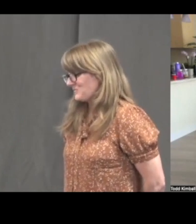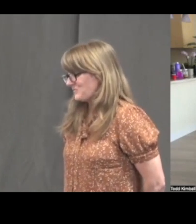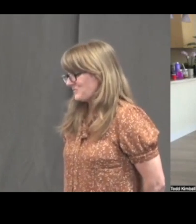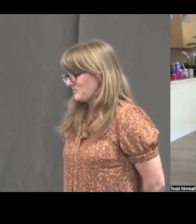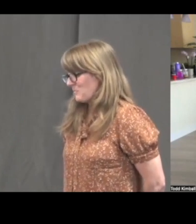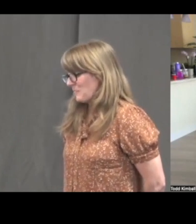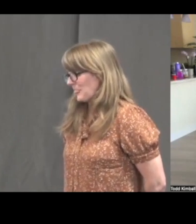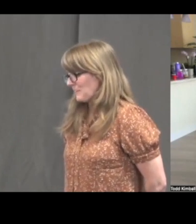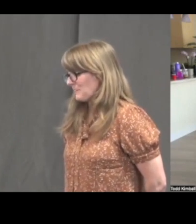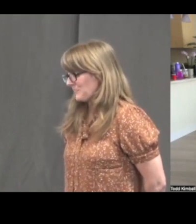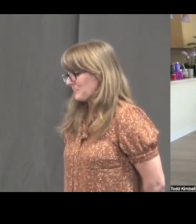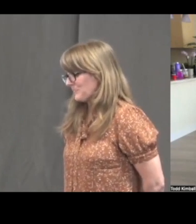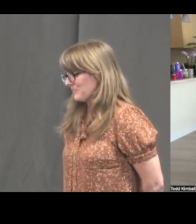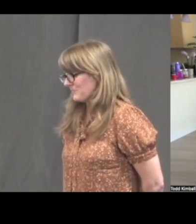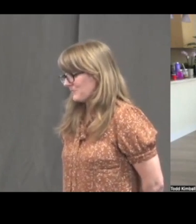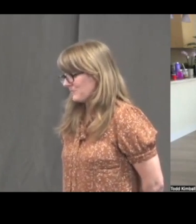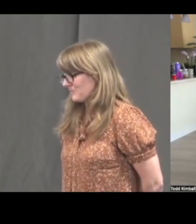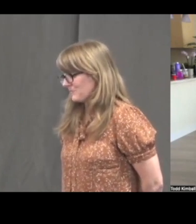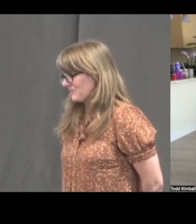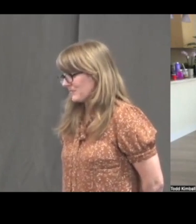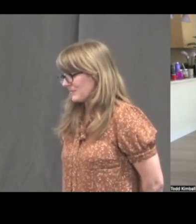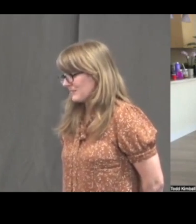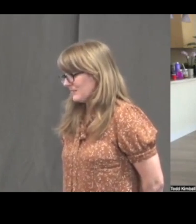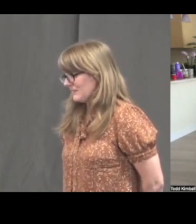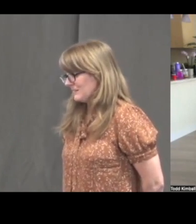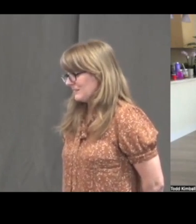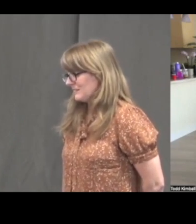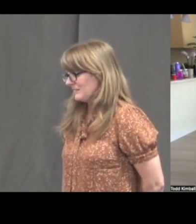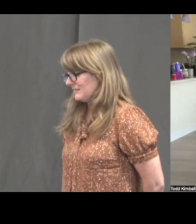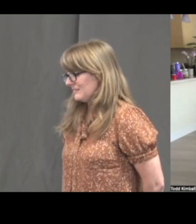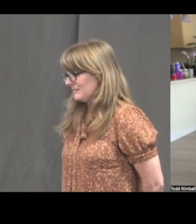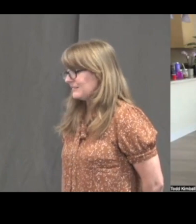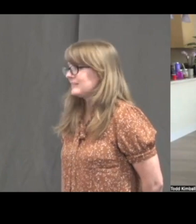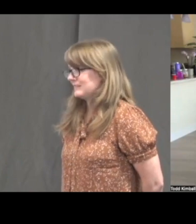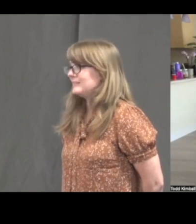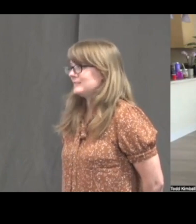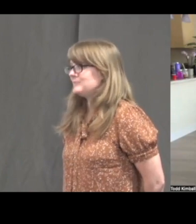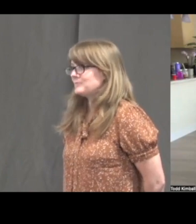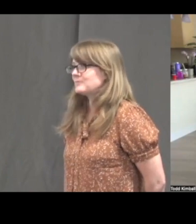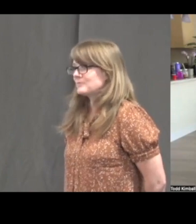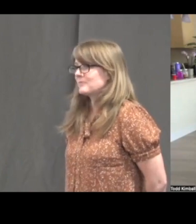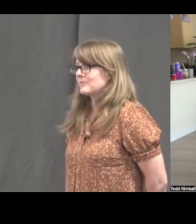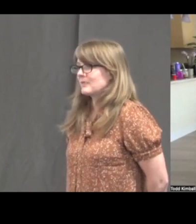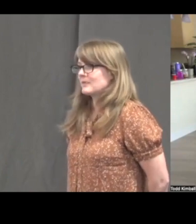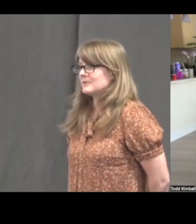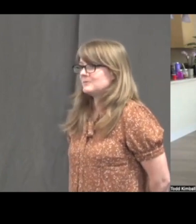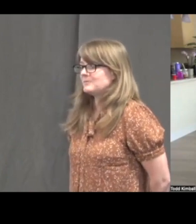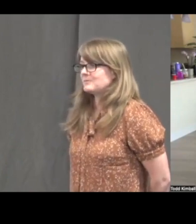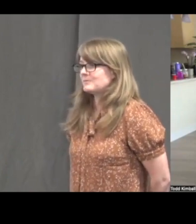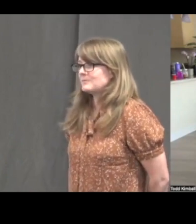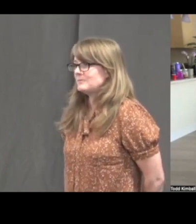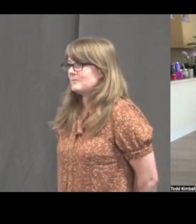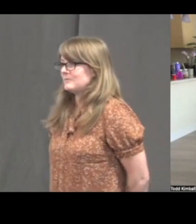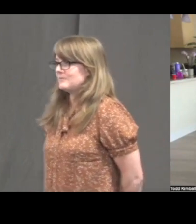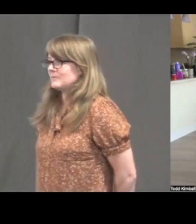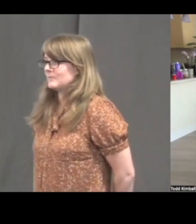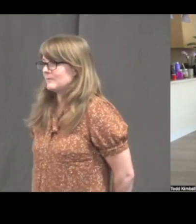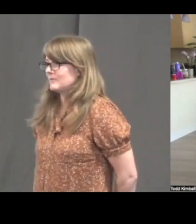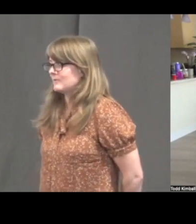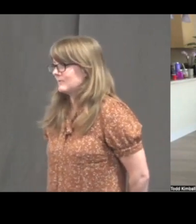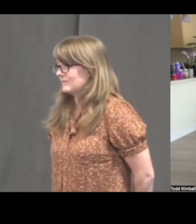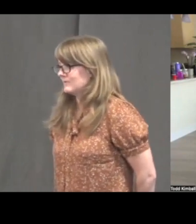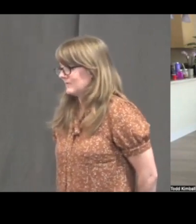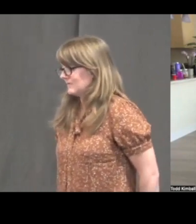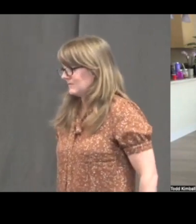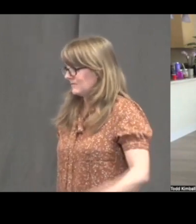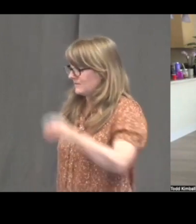their hand at the Friendly House, and either Jeff or Mike will bring a microphone to you. Our Zoom audience knows to